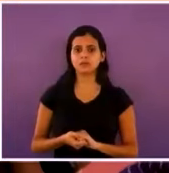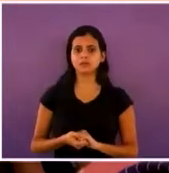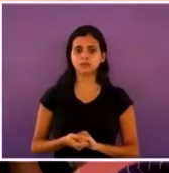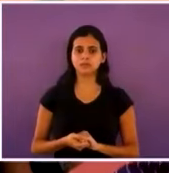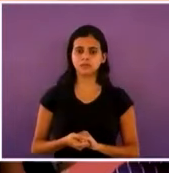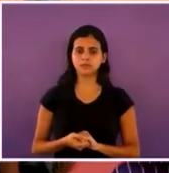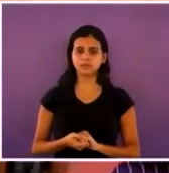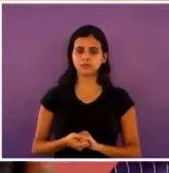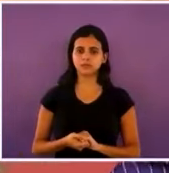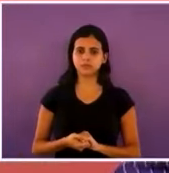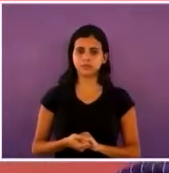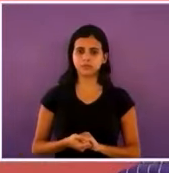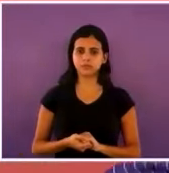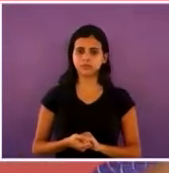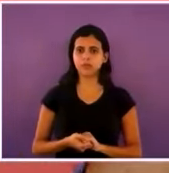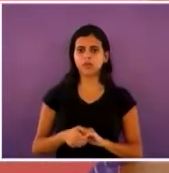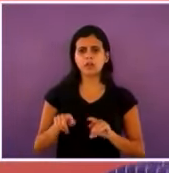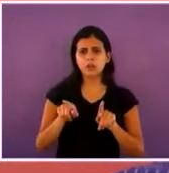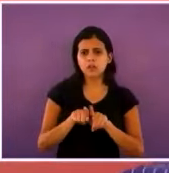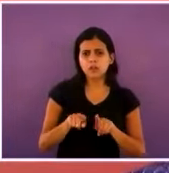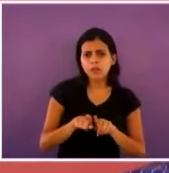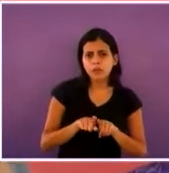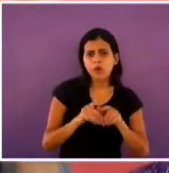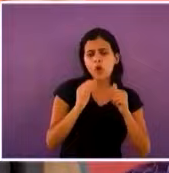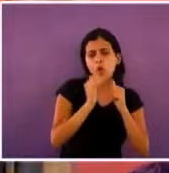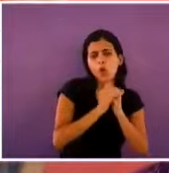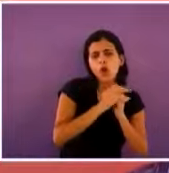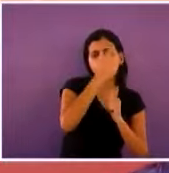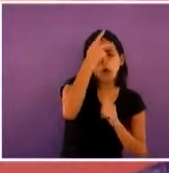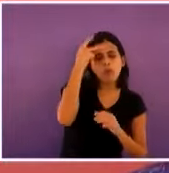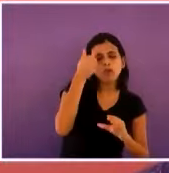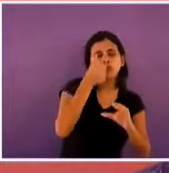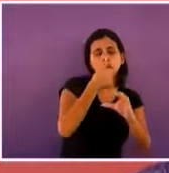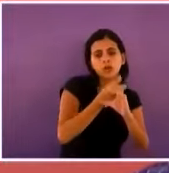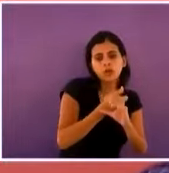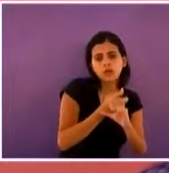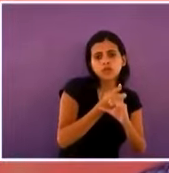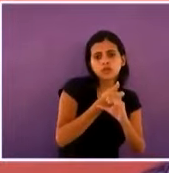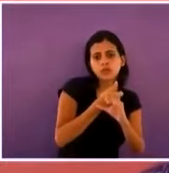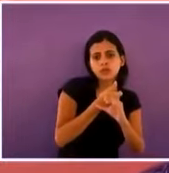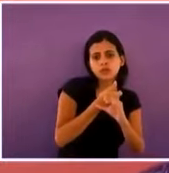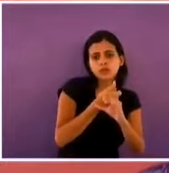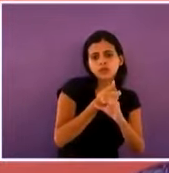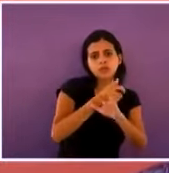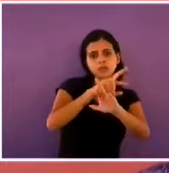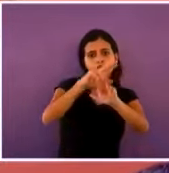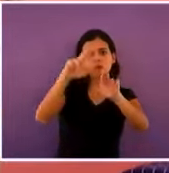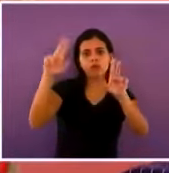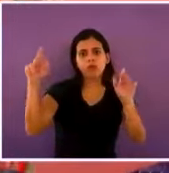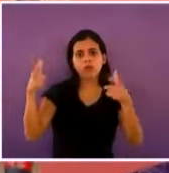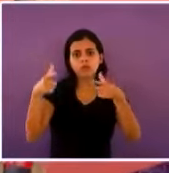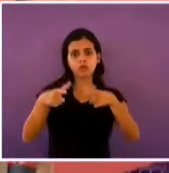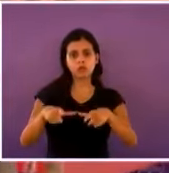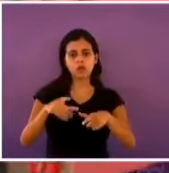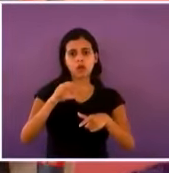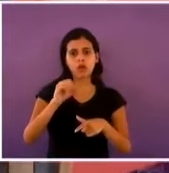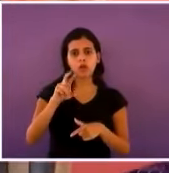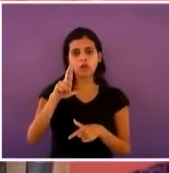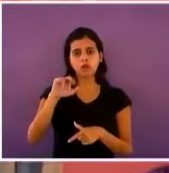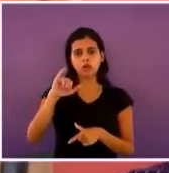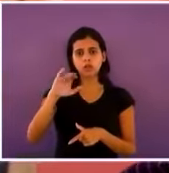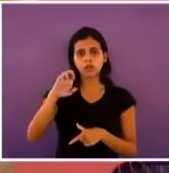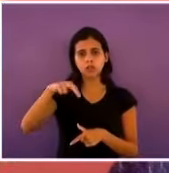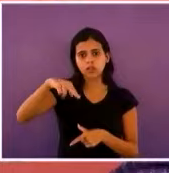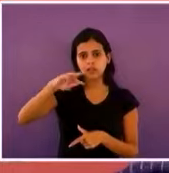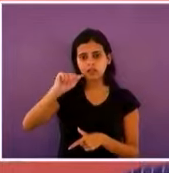Eastern Orthodox Christians. Ele pode orar com os cristãos ortodoxos orientais. Reciting long prayers, long traditional